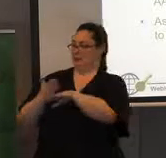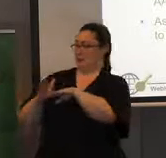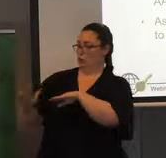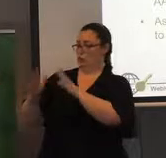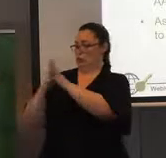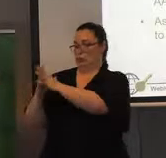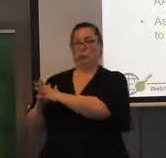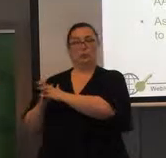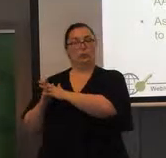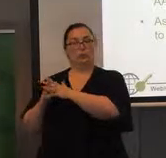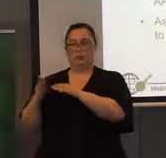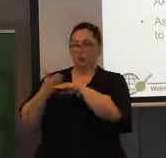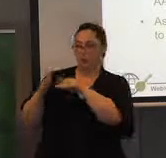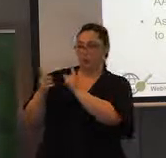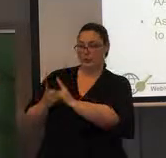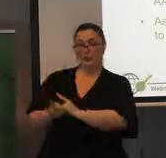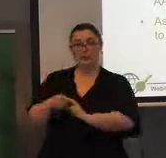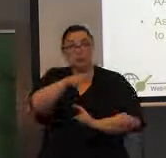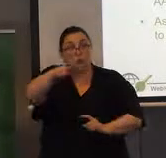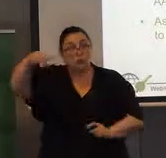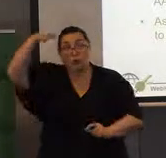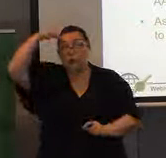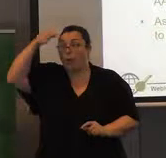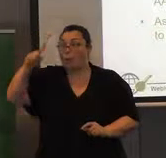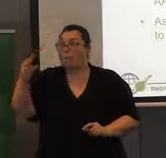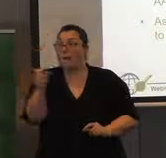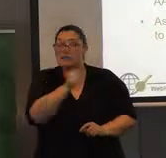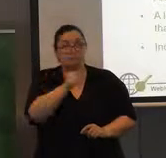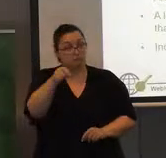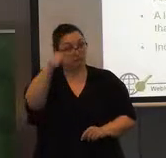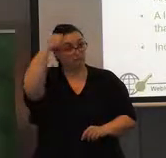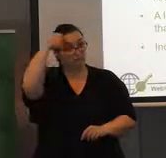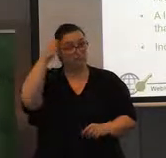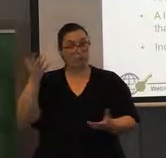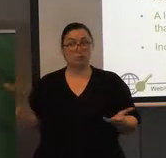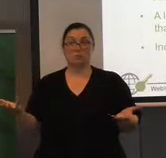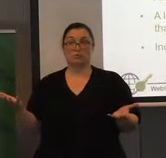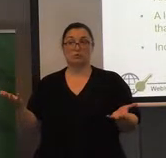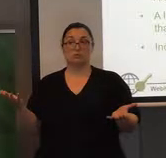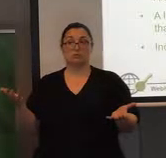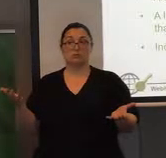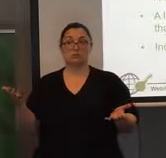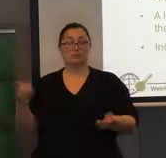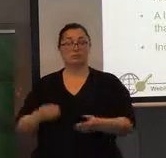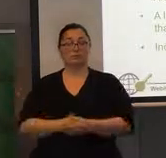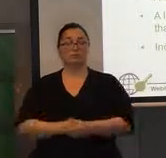requirements. Can you do it? Do you know what the requirements are?